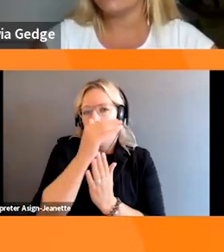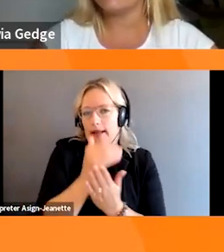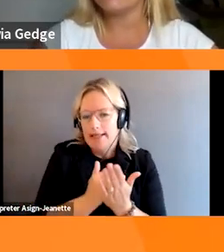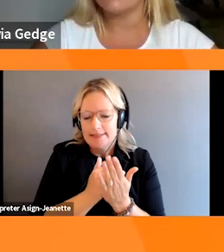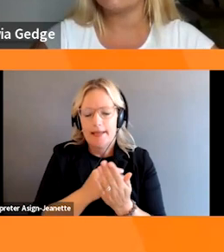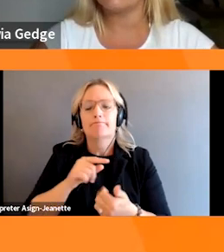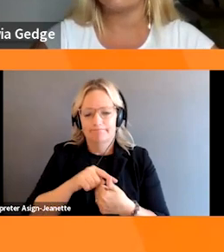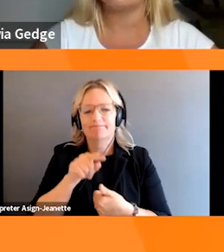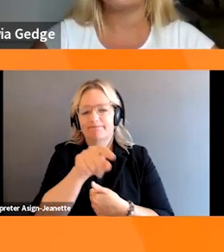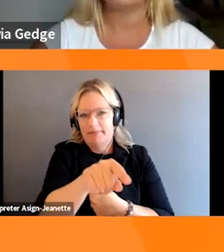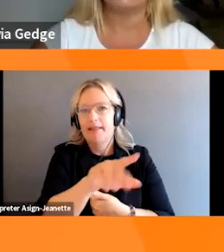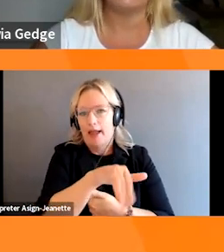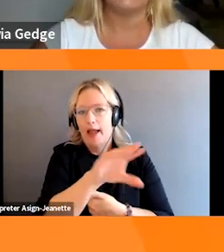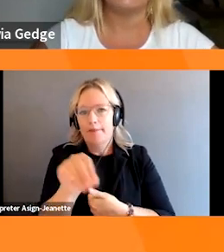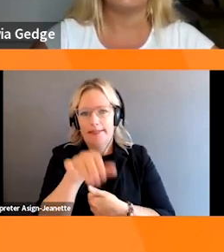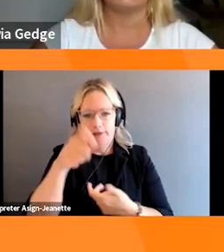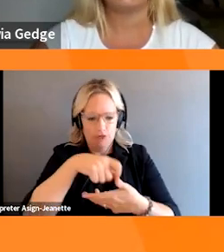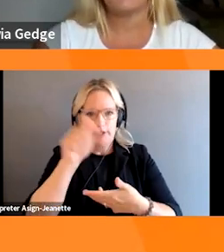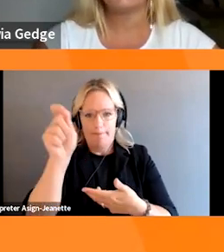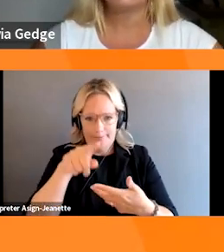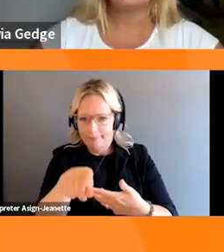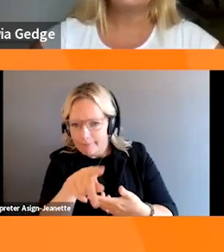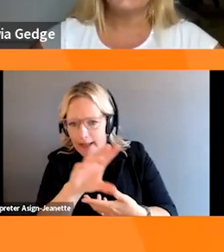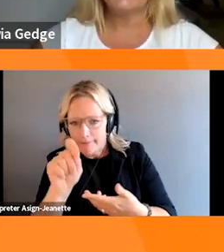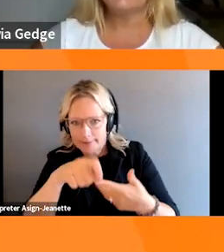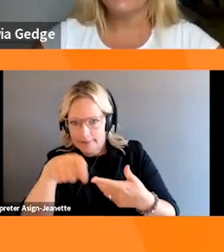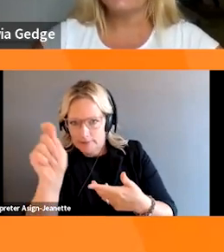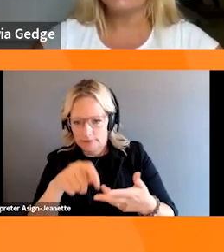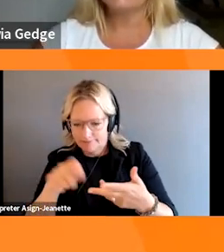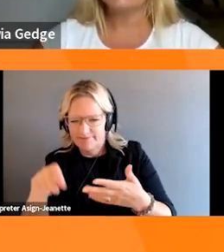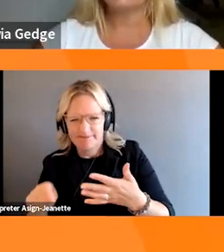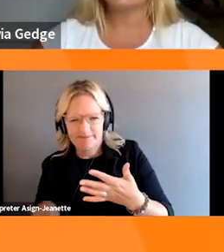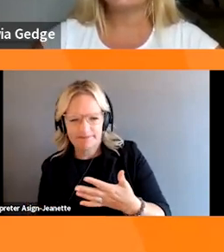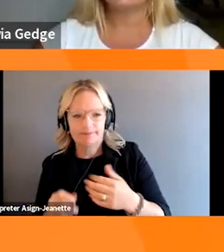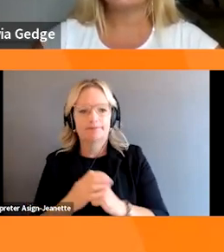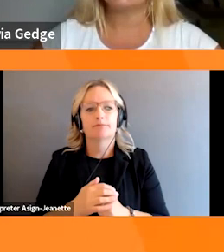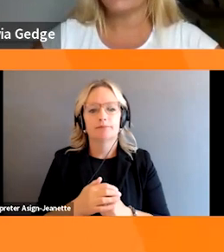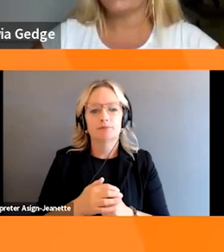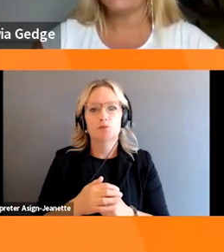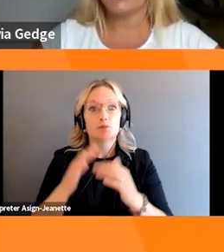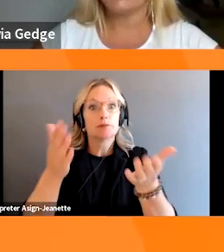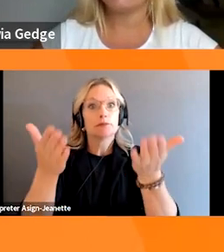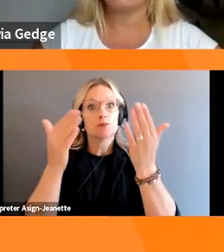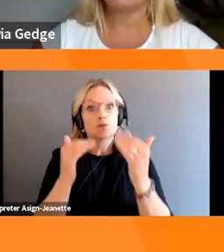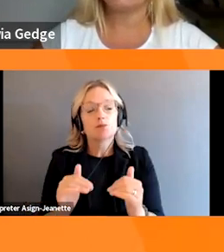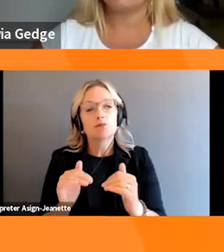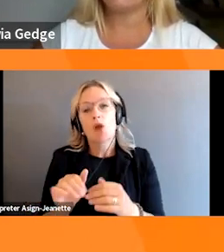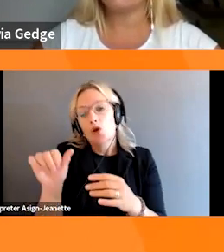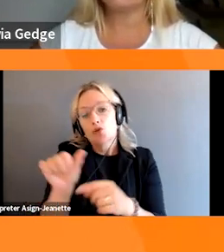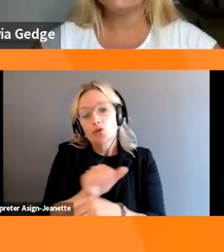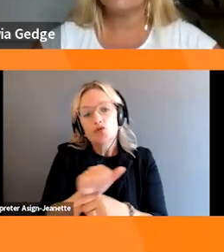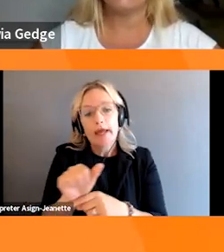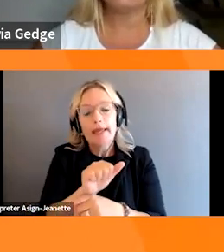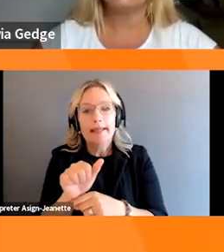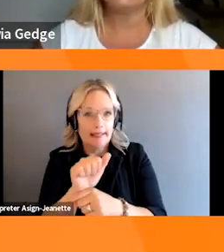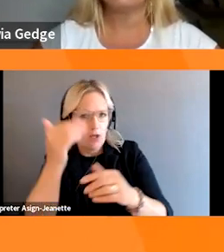with the same things that you want to be compliant with. Training and awareness. This is creating training for